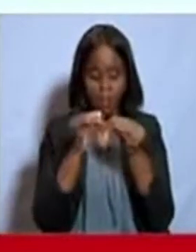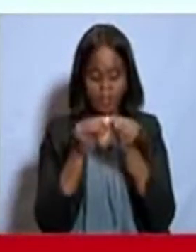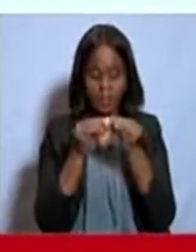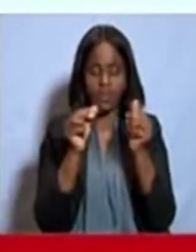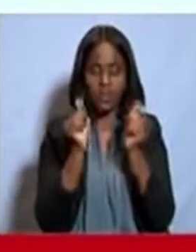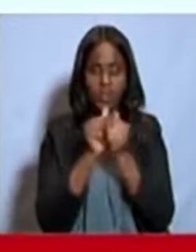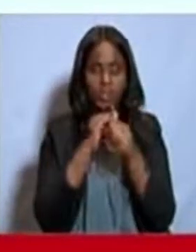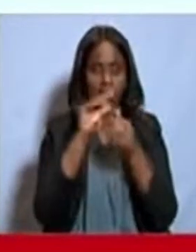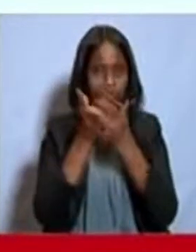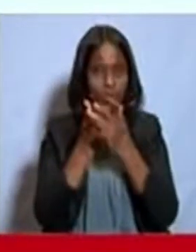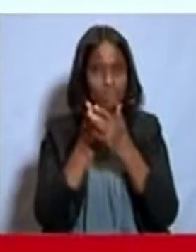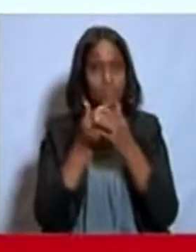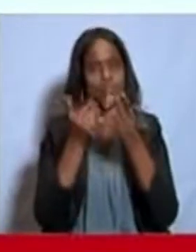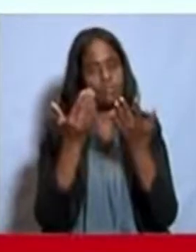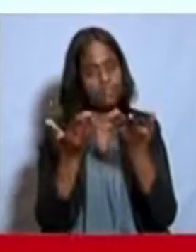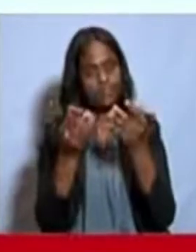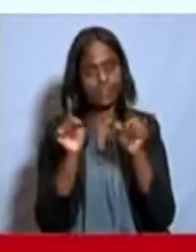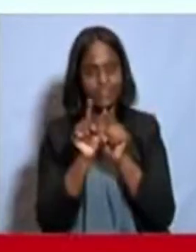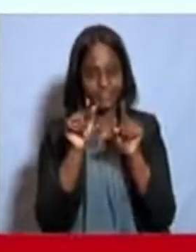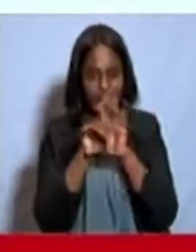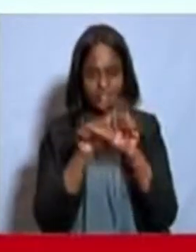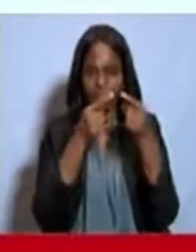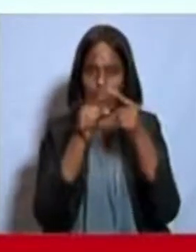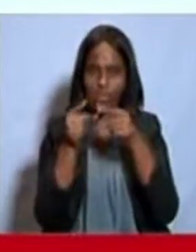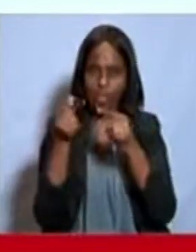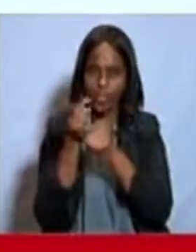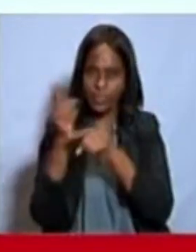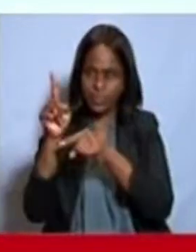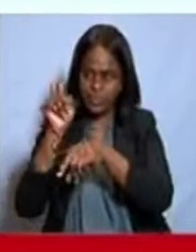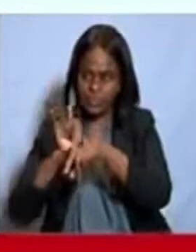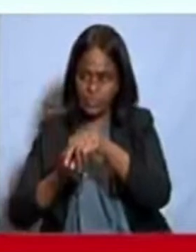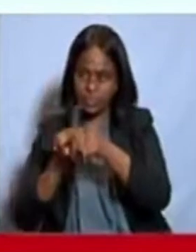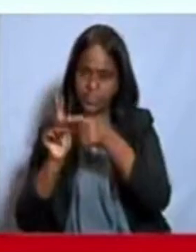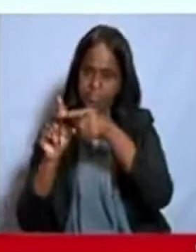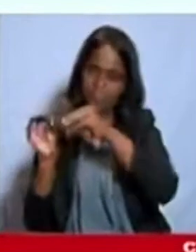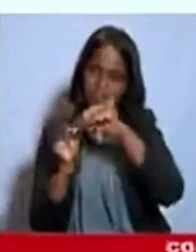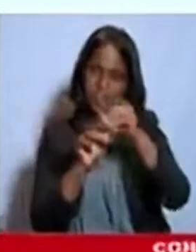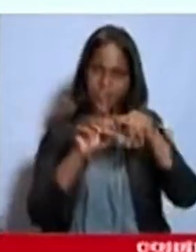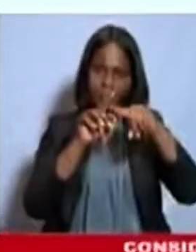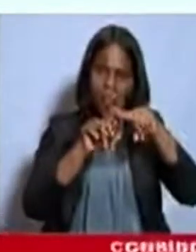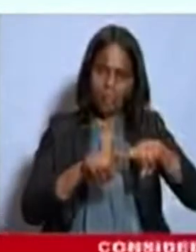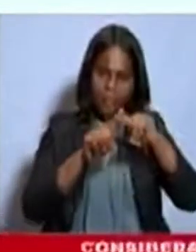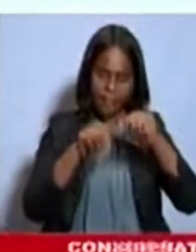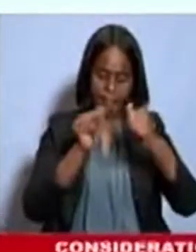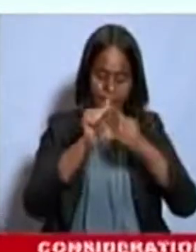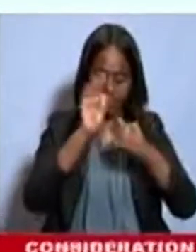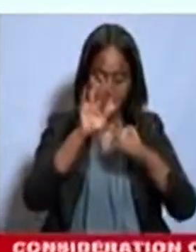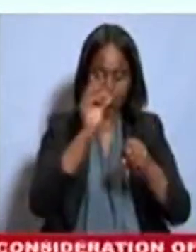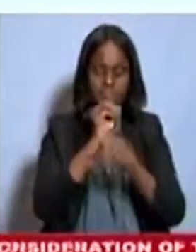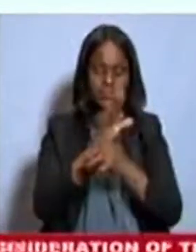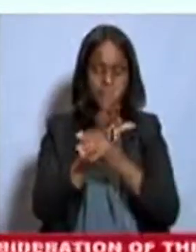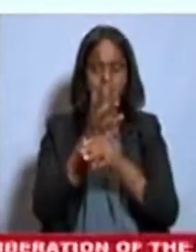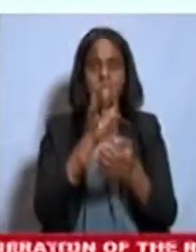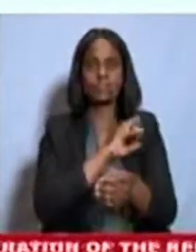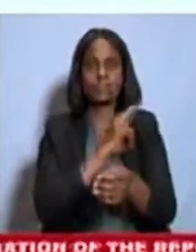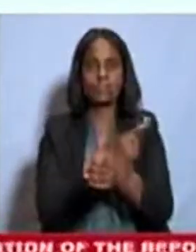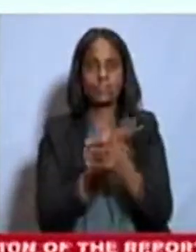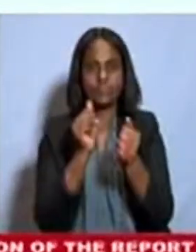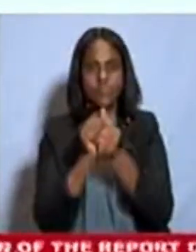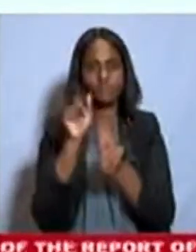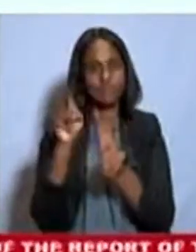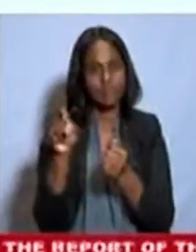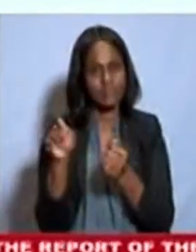volumes, and unit weights may vary from one season to the other depending on the availability of resources and